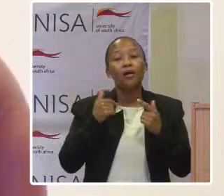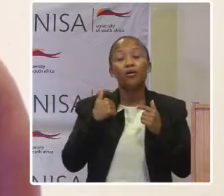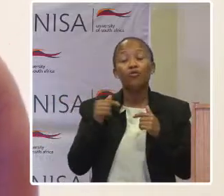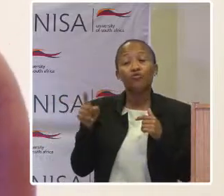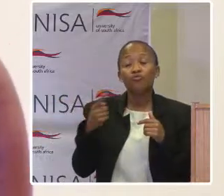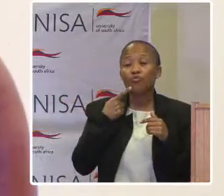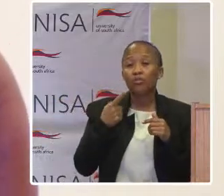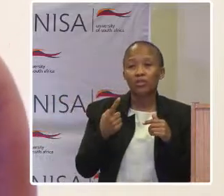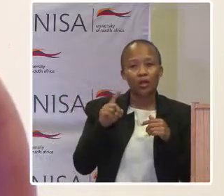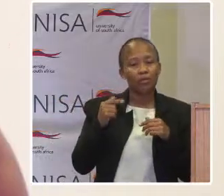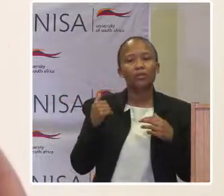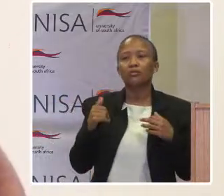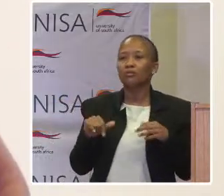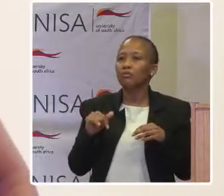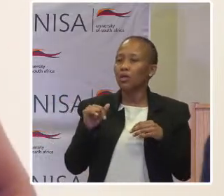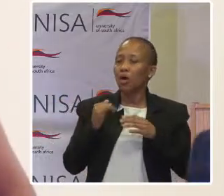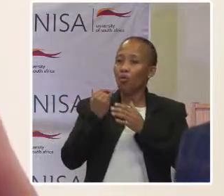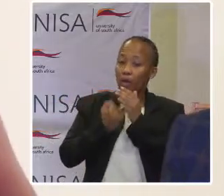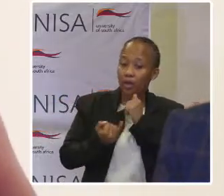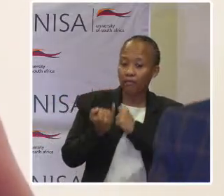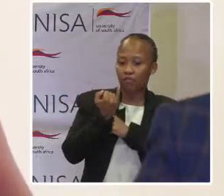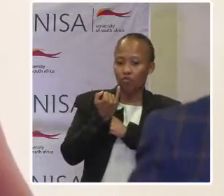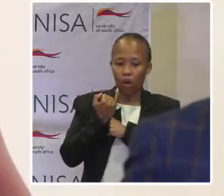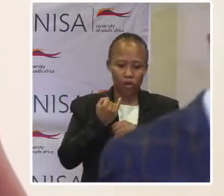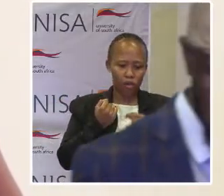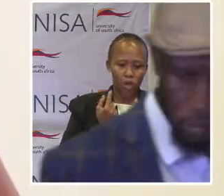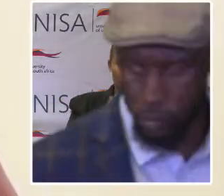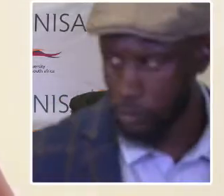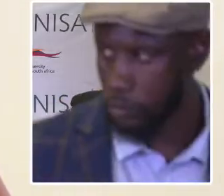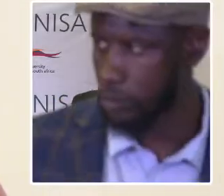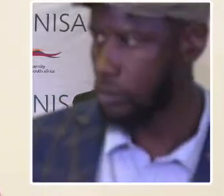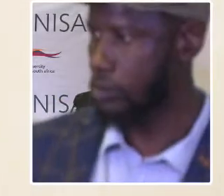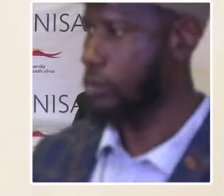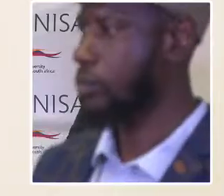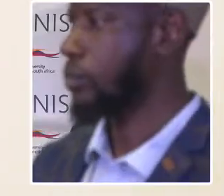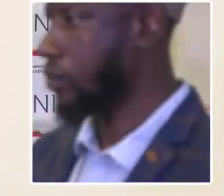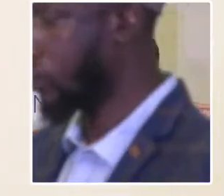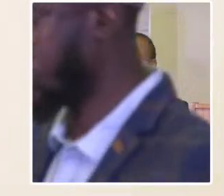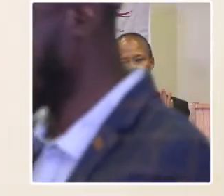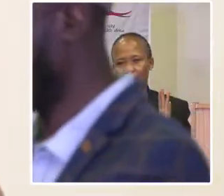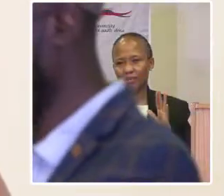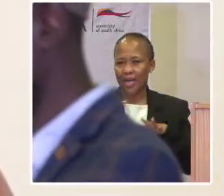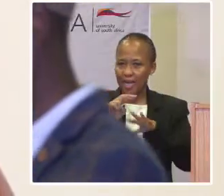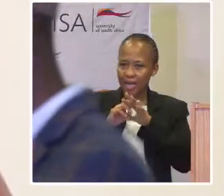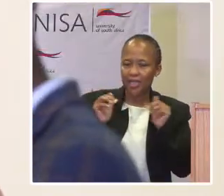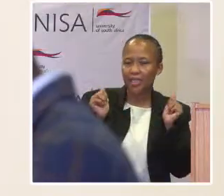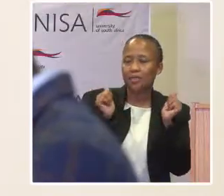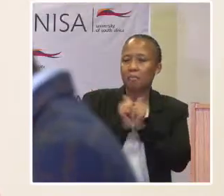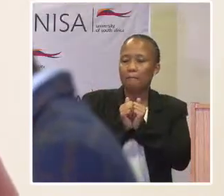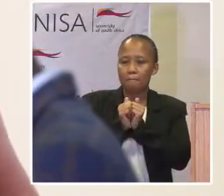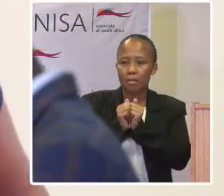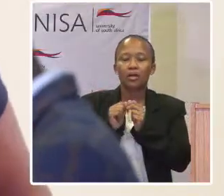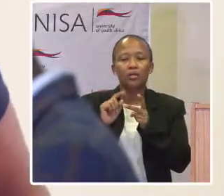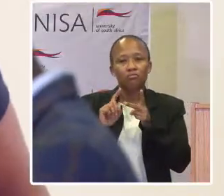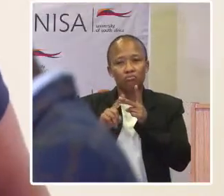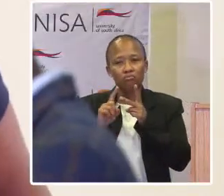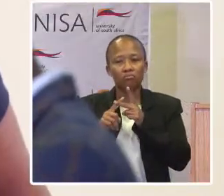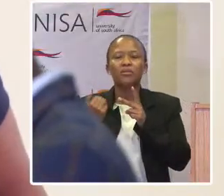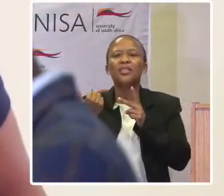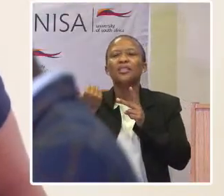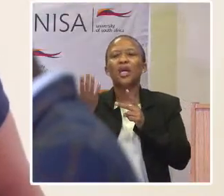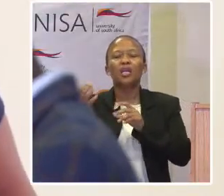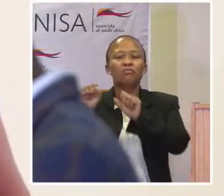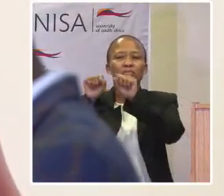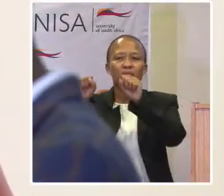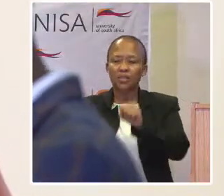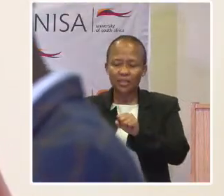do business as individual, and you further said we should run away from tendering system. So in your